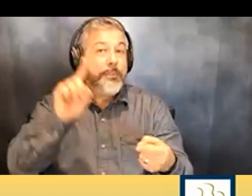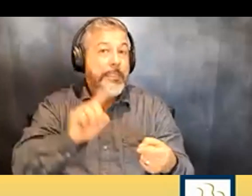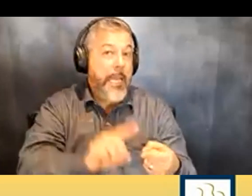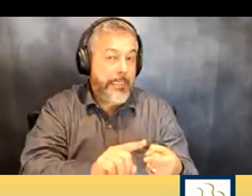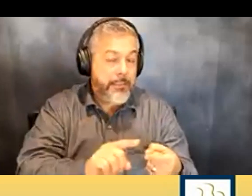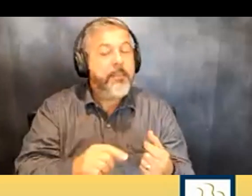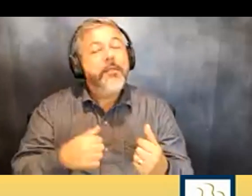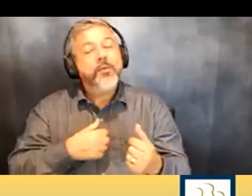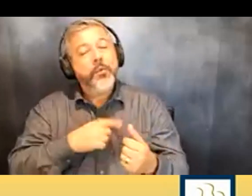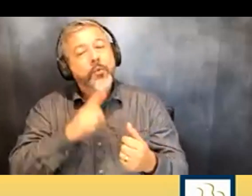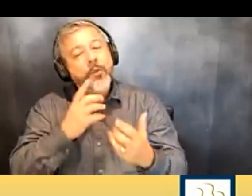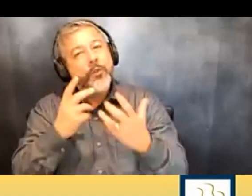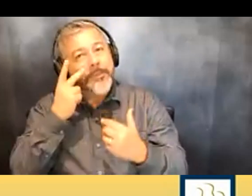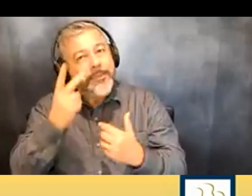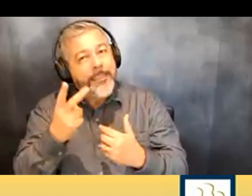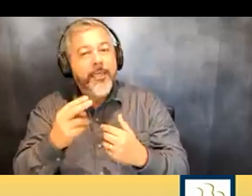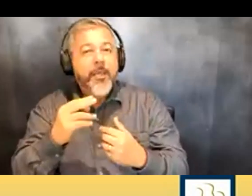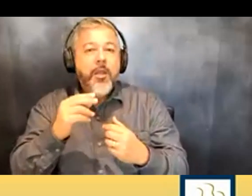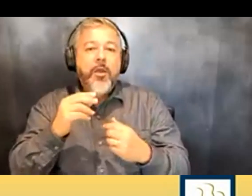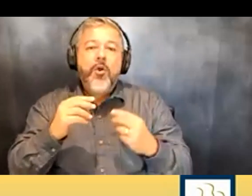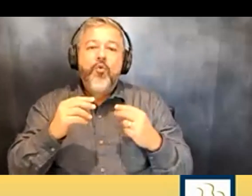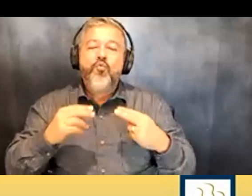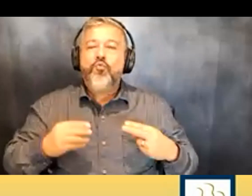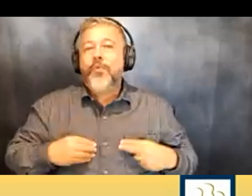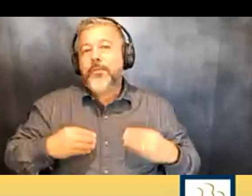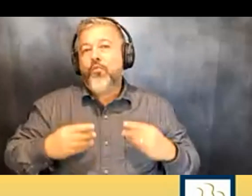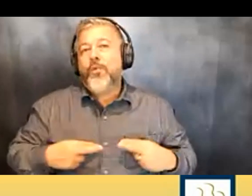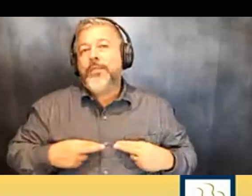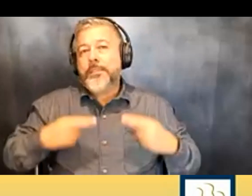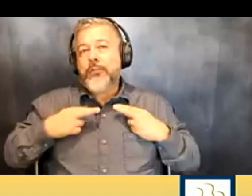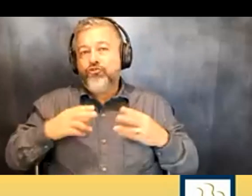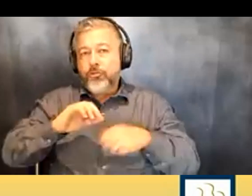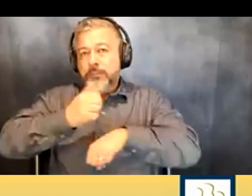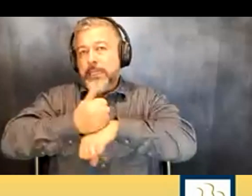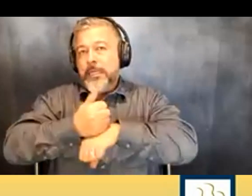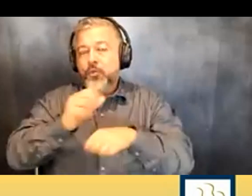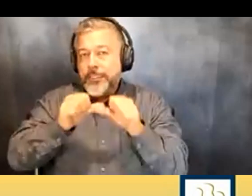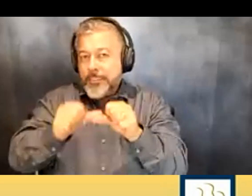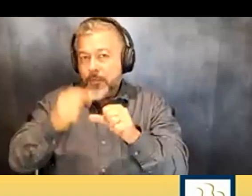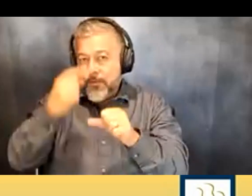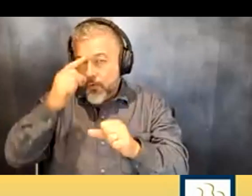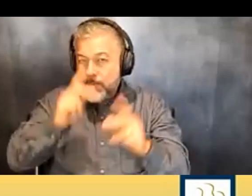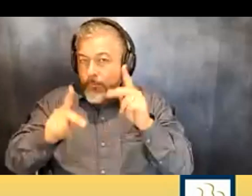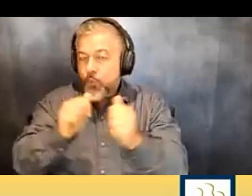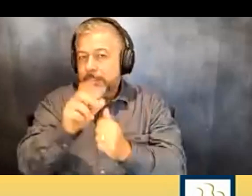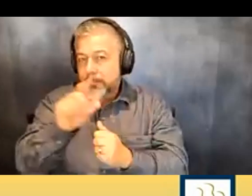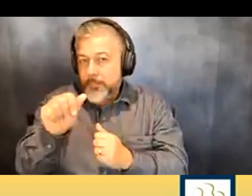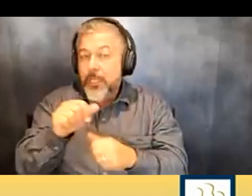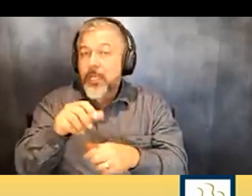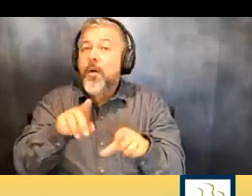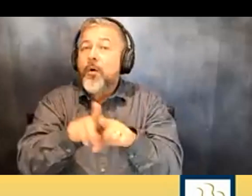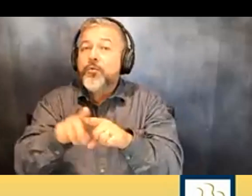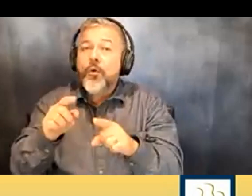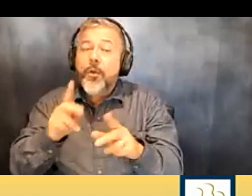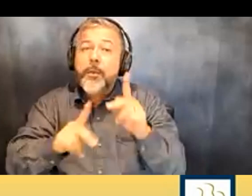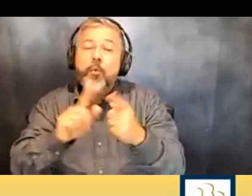trying to see these residential settings as an important part of the housing continuum for seniors and people with disabilities, including individuals with